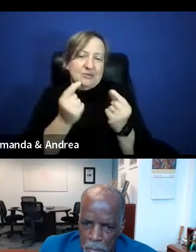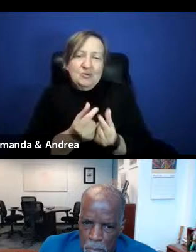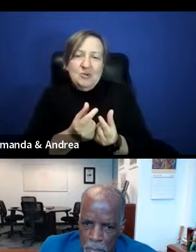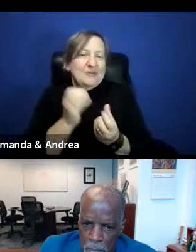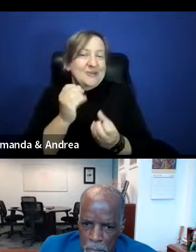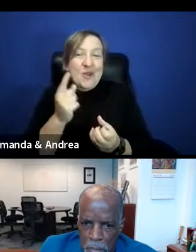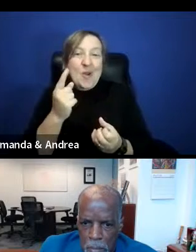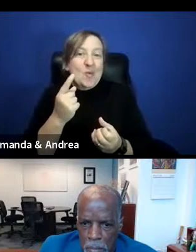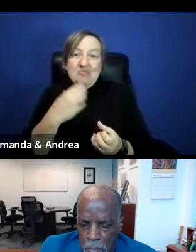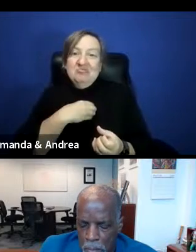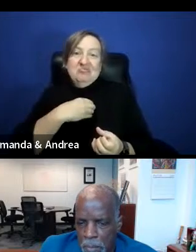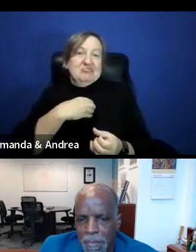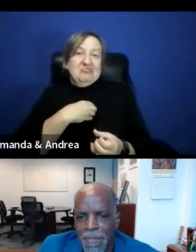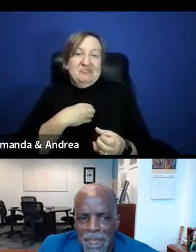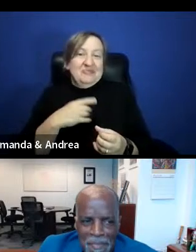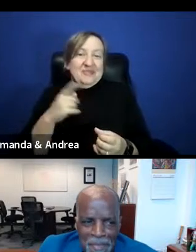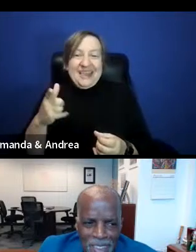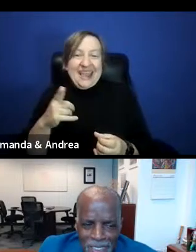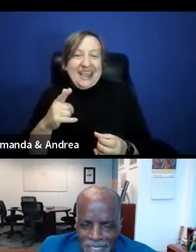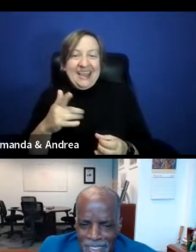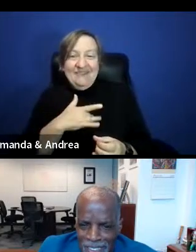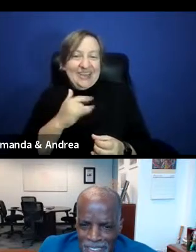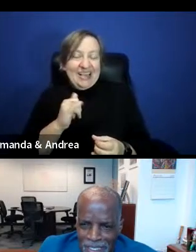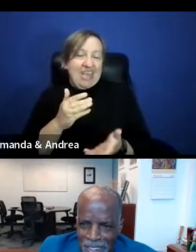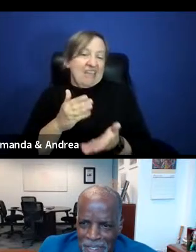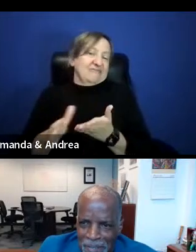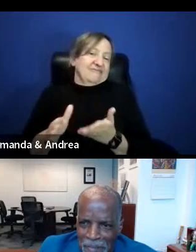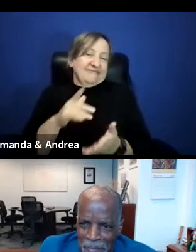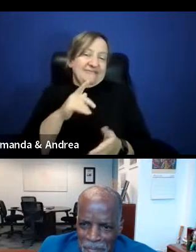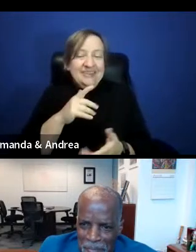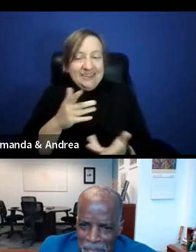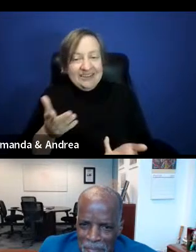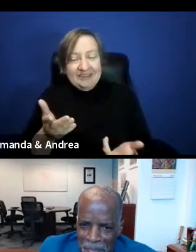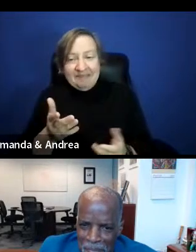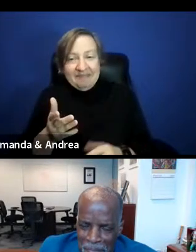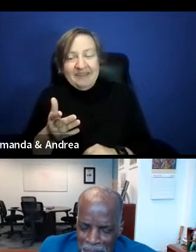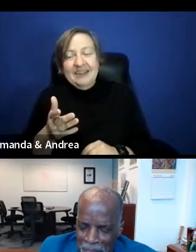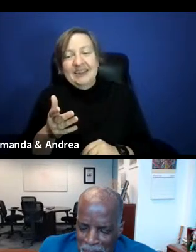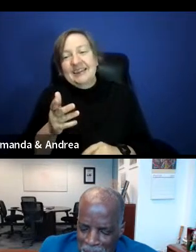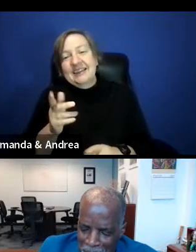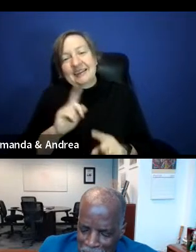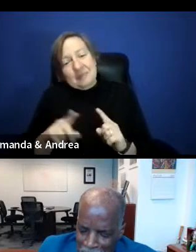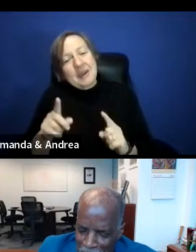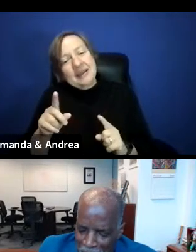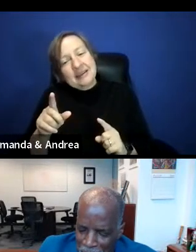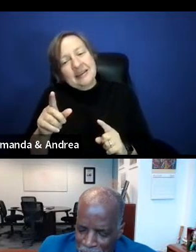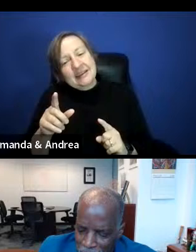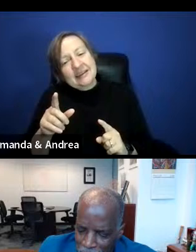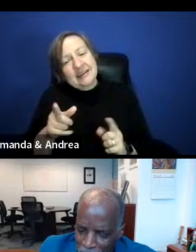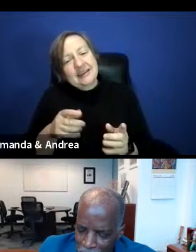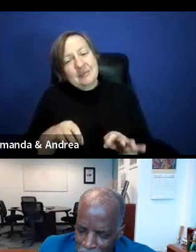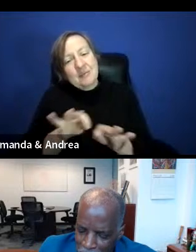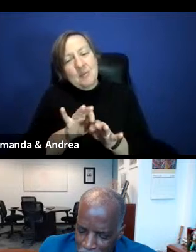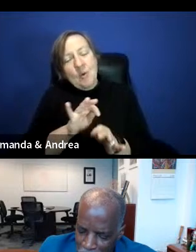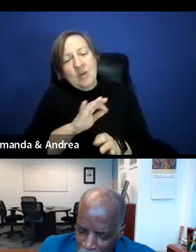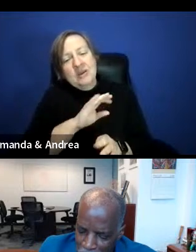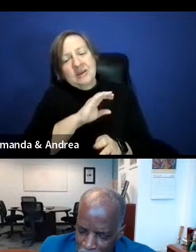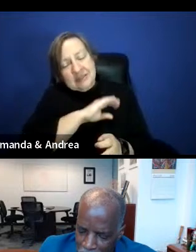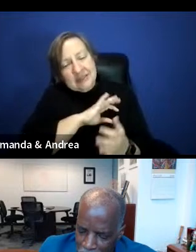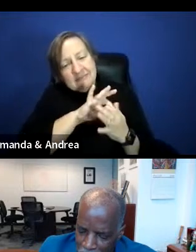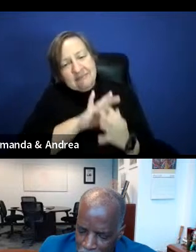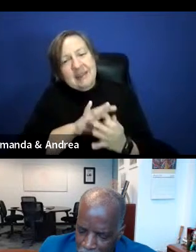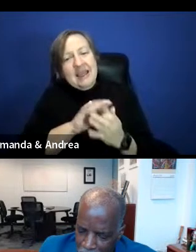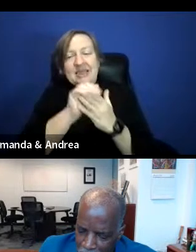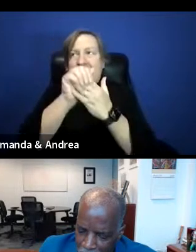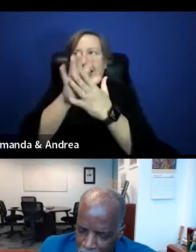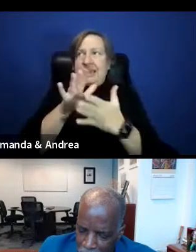told me yet that they didn't feel like they were needed. But it does come with citizenship. I mean, with the leadership,